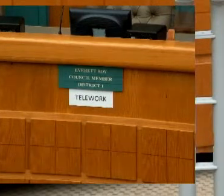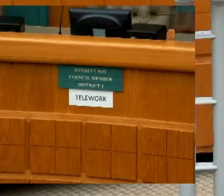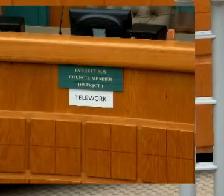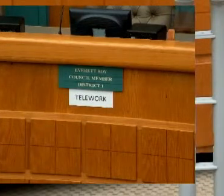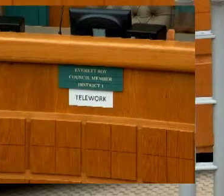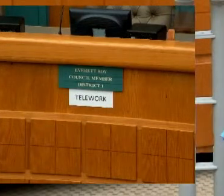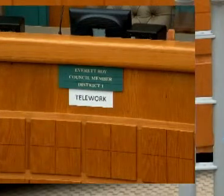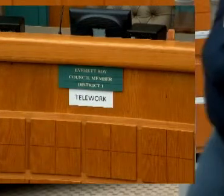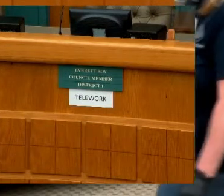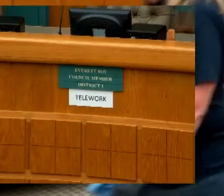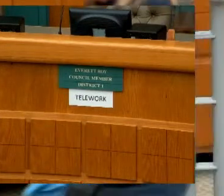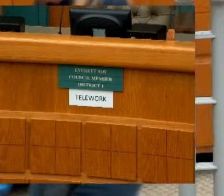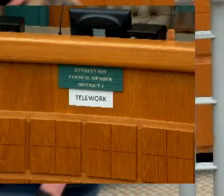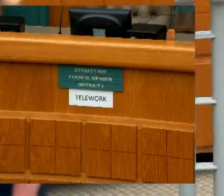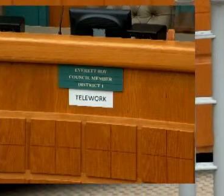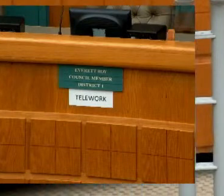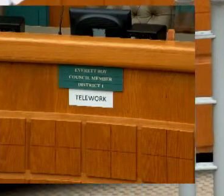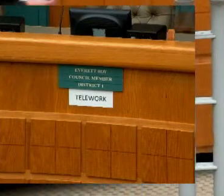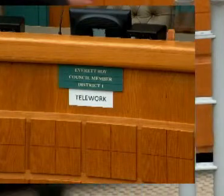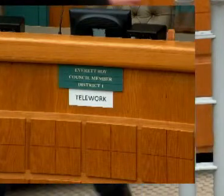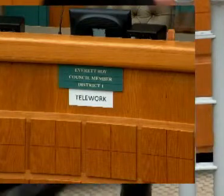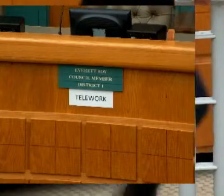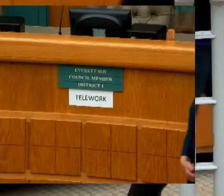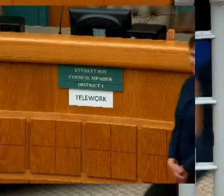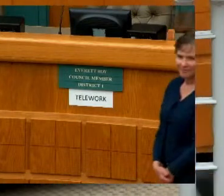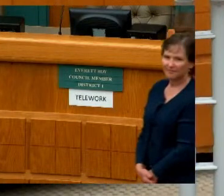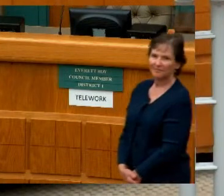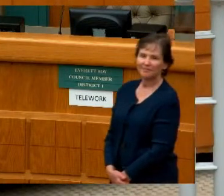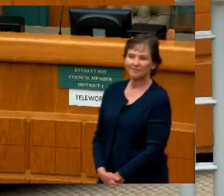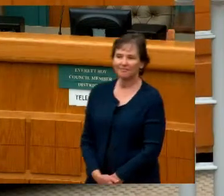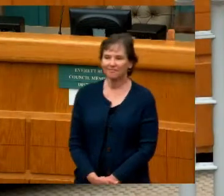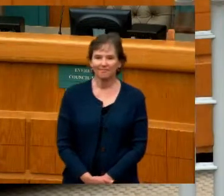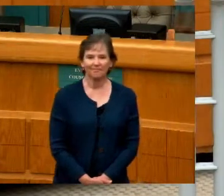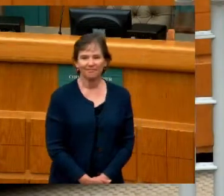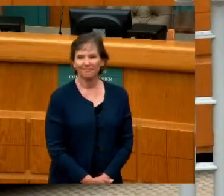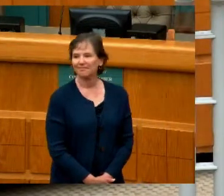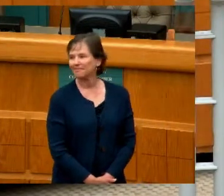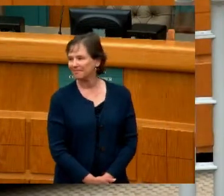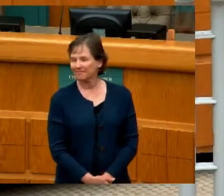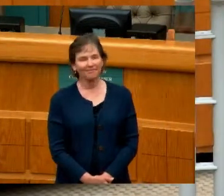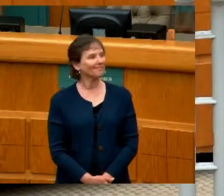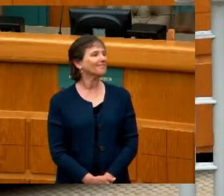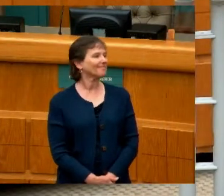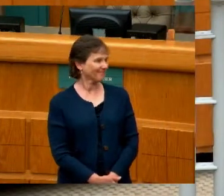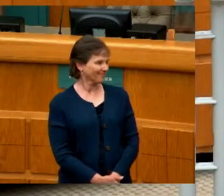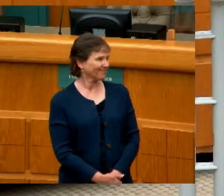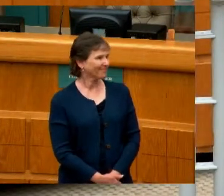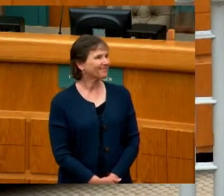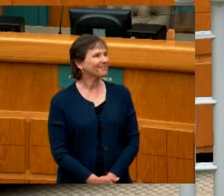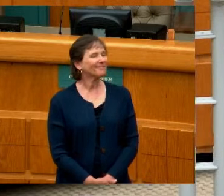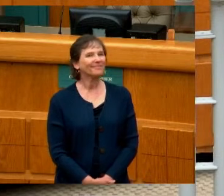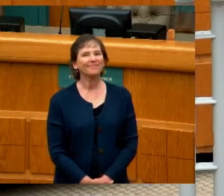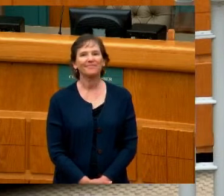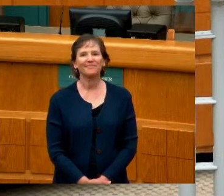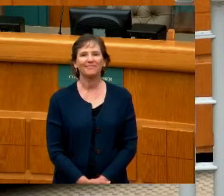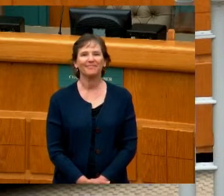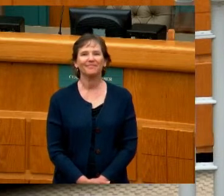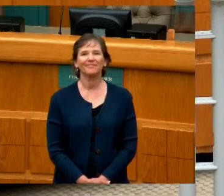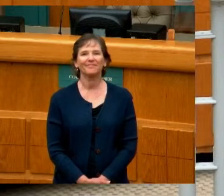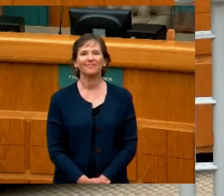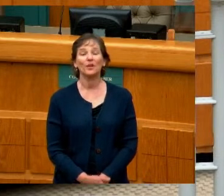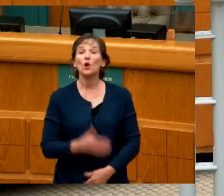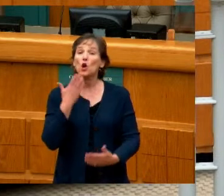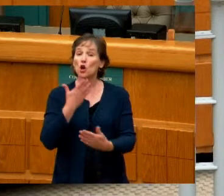precauciones, celebre con sentido común, nadie le está prohibiendo reunirse con sus familiares. Ahora la juez del condado, Bárbara Canales, nos va a dar su